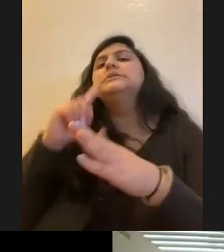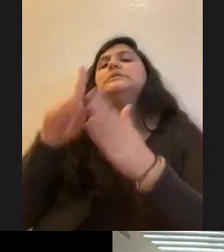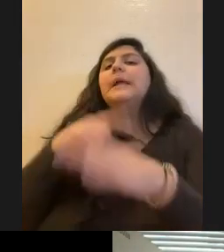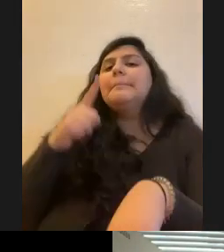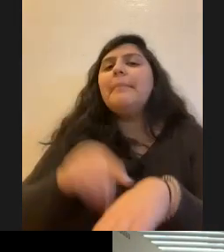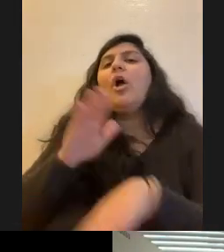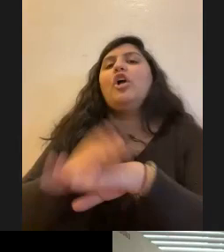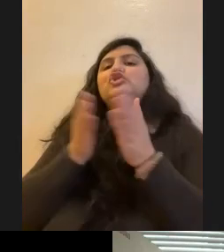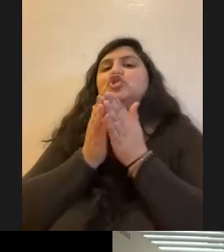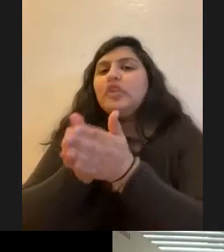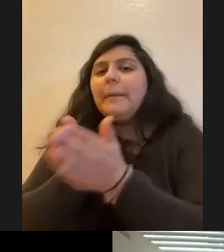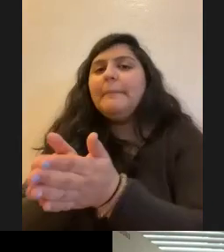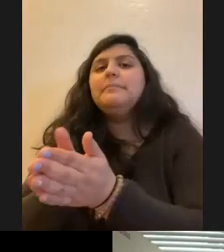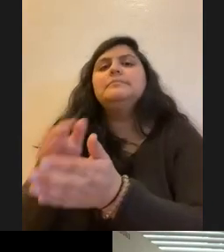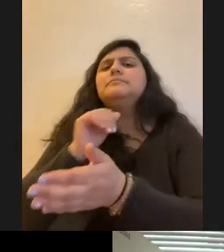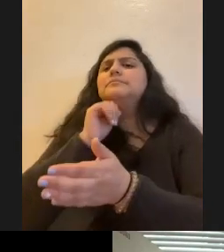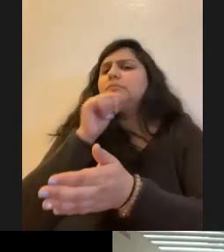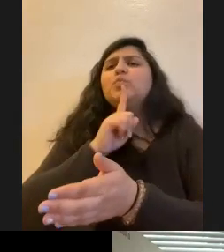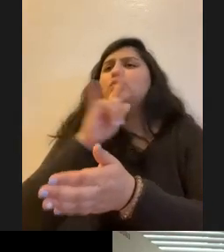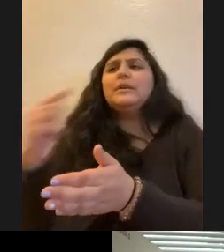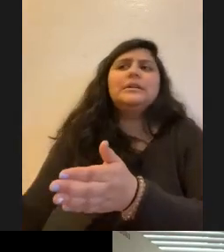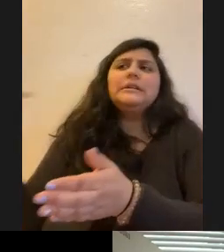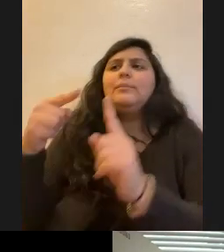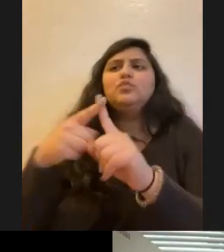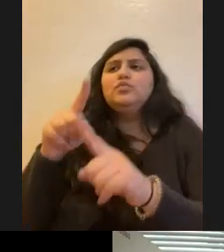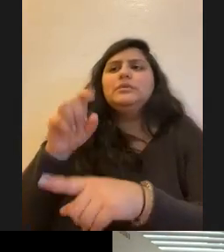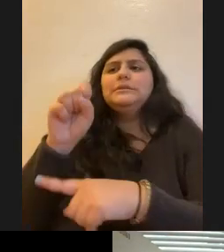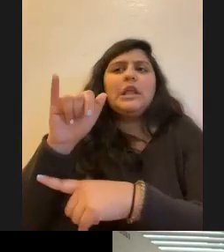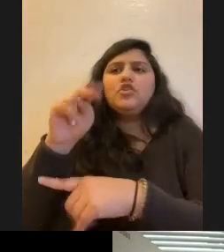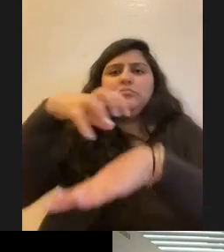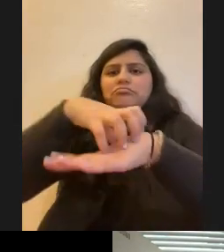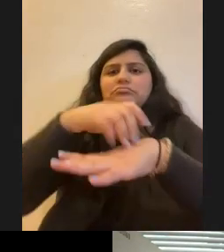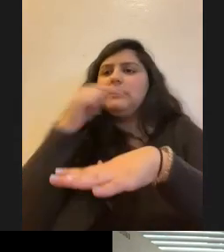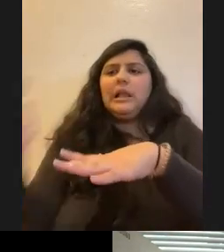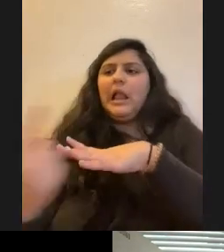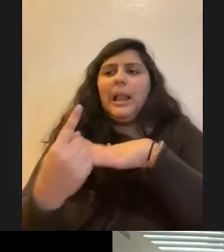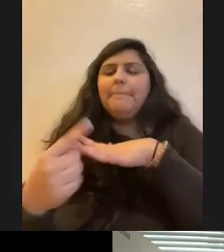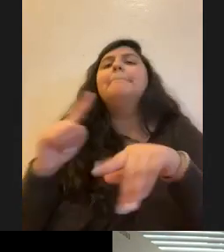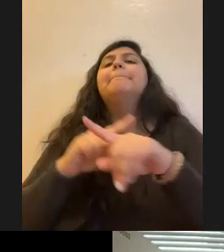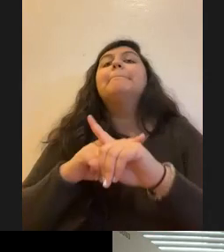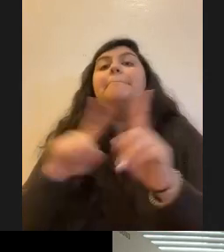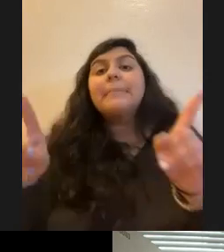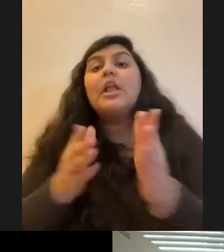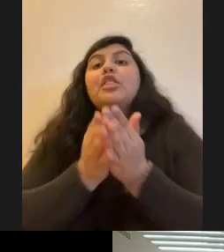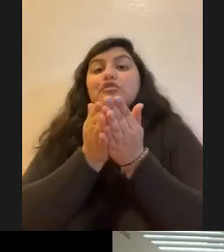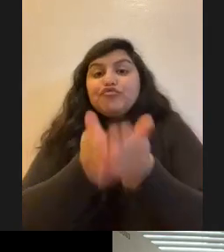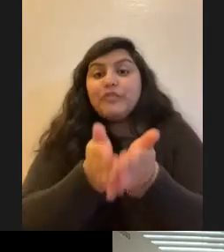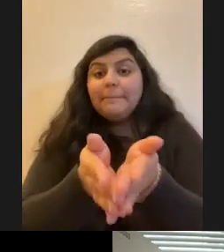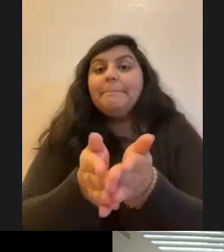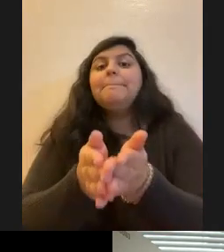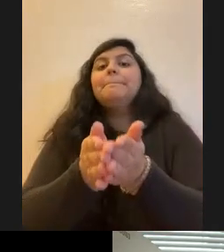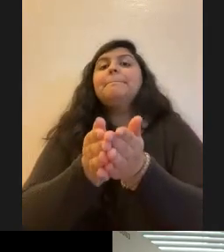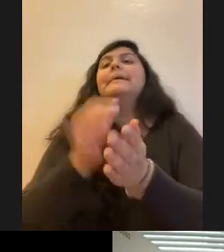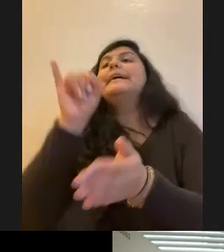ship, or they don't usually come around station. Though I think that would be awesome. But on the ship, you can like kind of, if we're